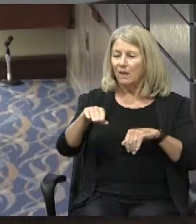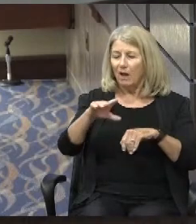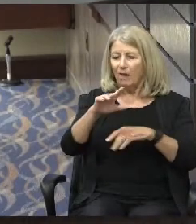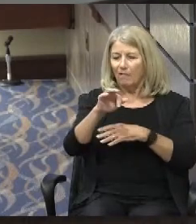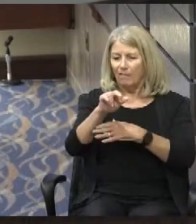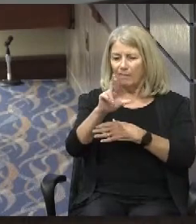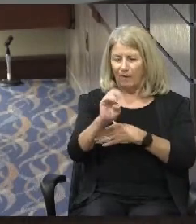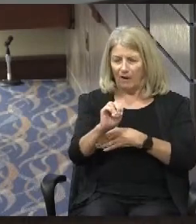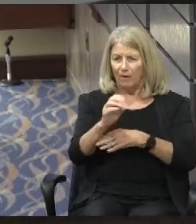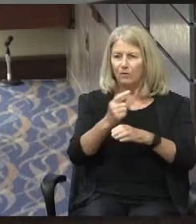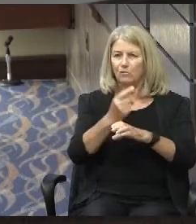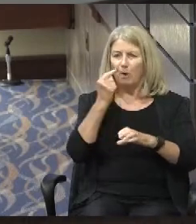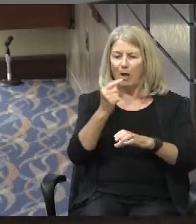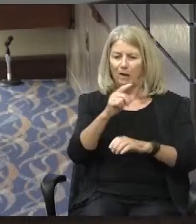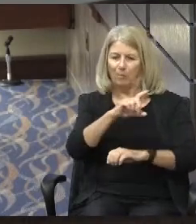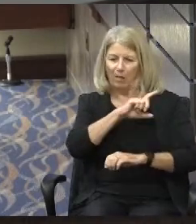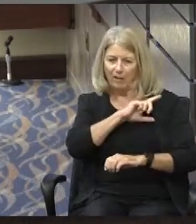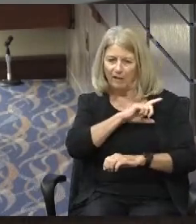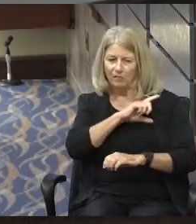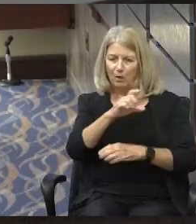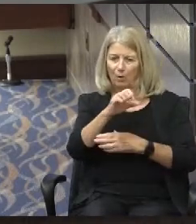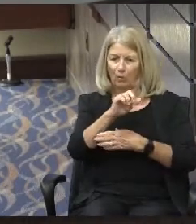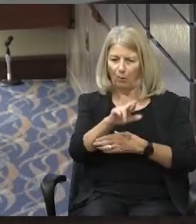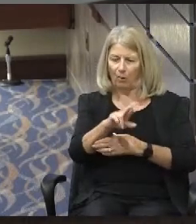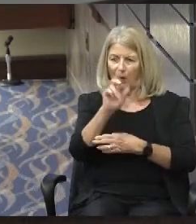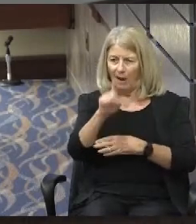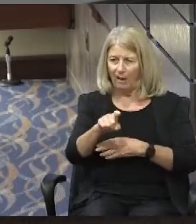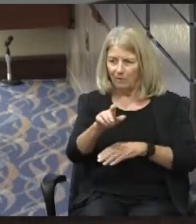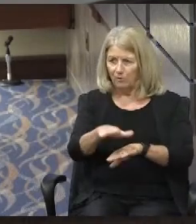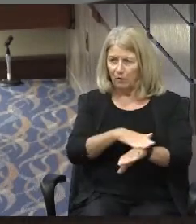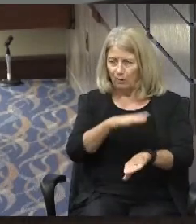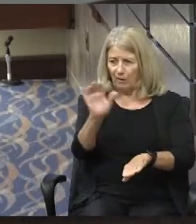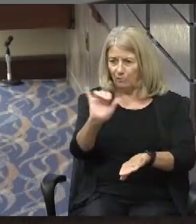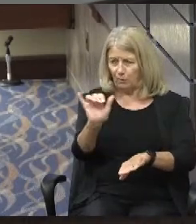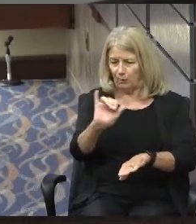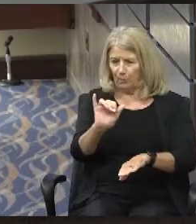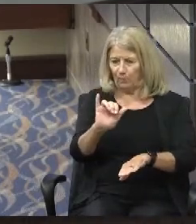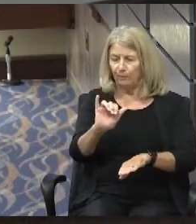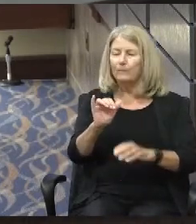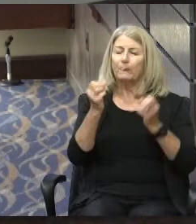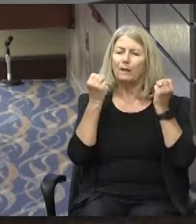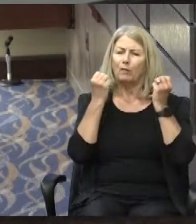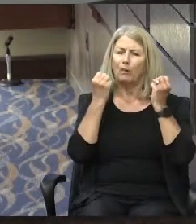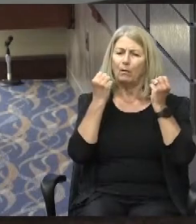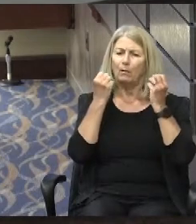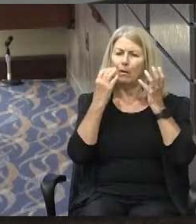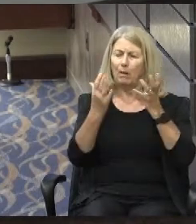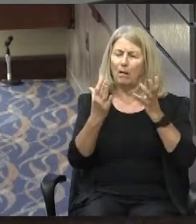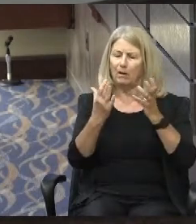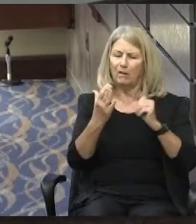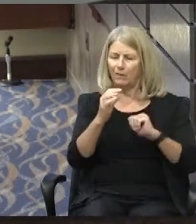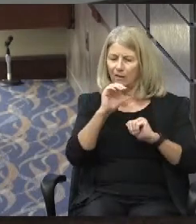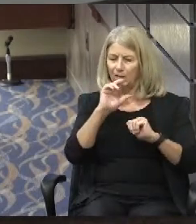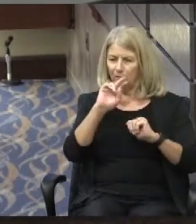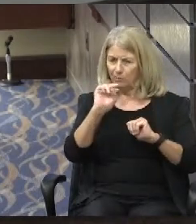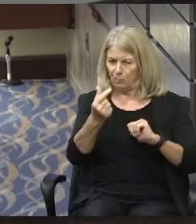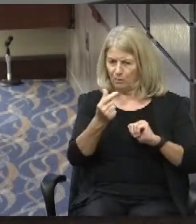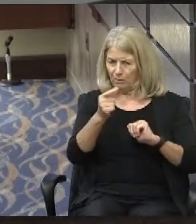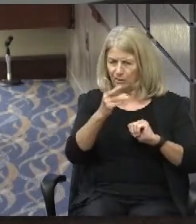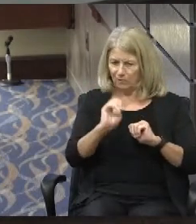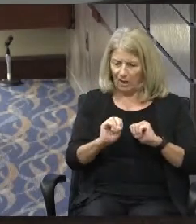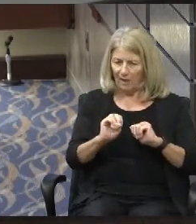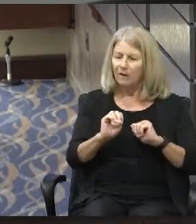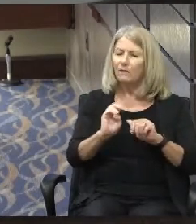have to slow down when they go over them Right. as well. Yeah, So to me, that's the logical there's reason. a lot of downsides, and there's also some